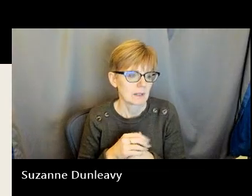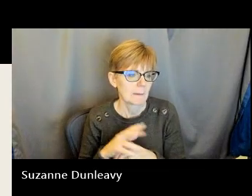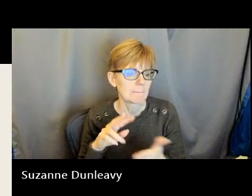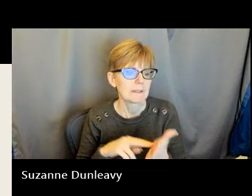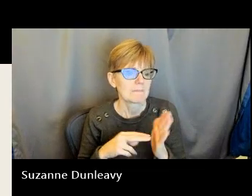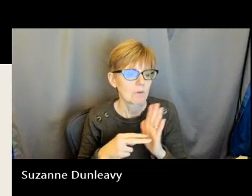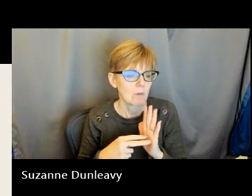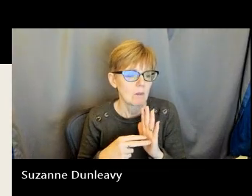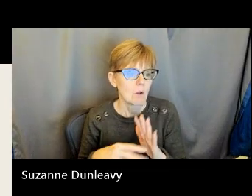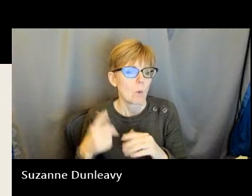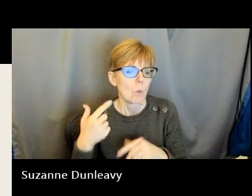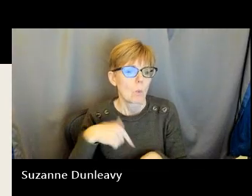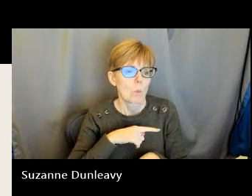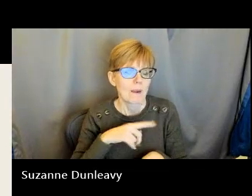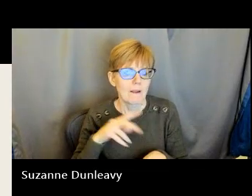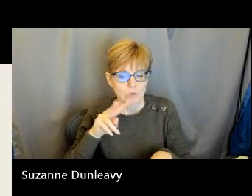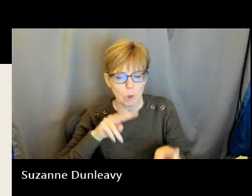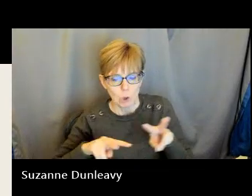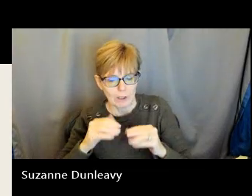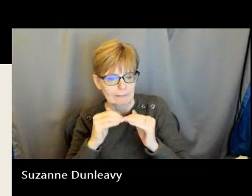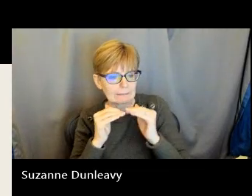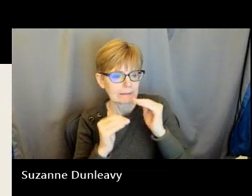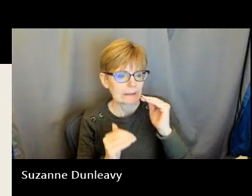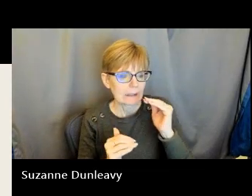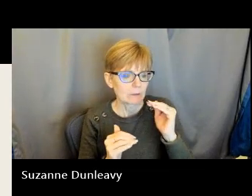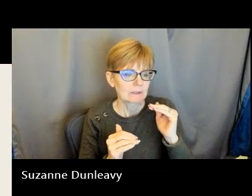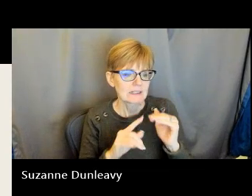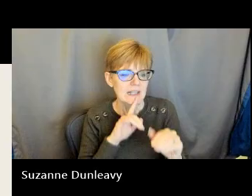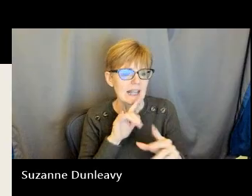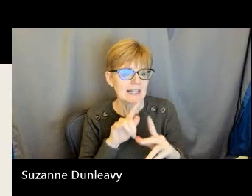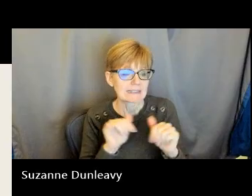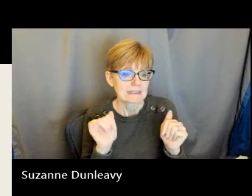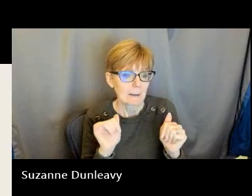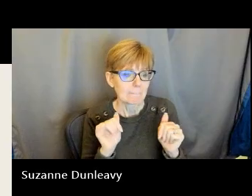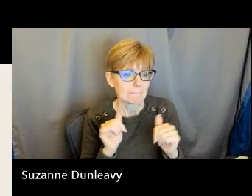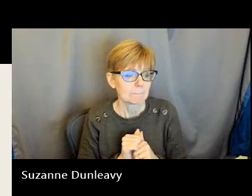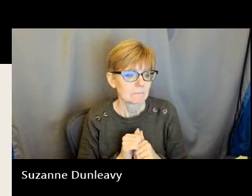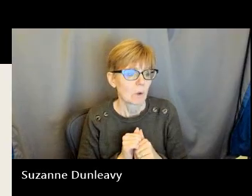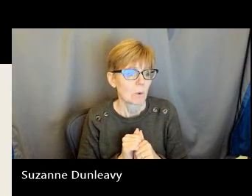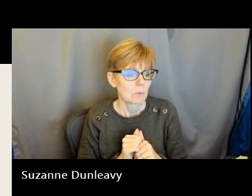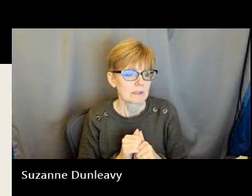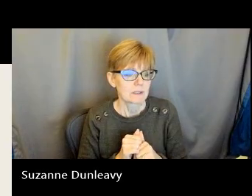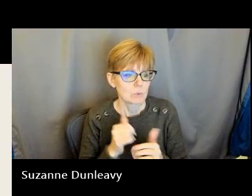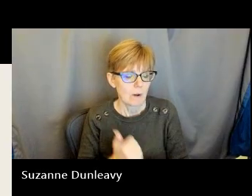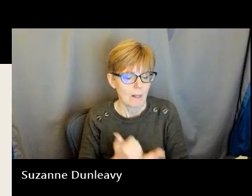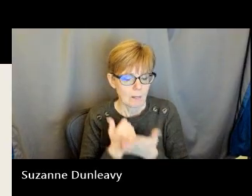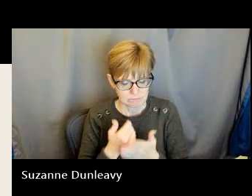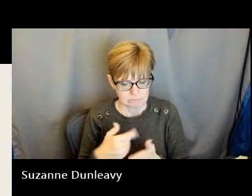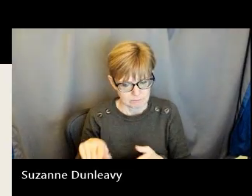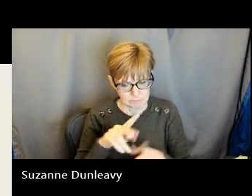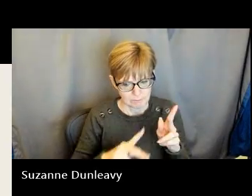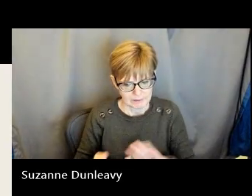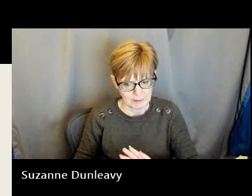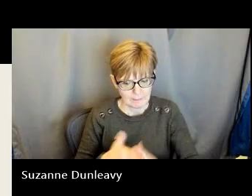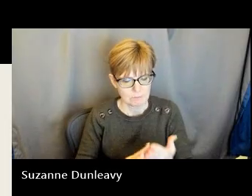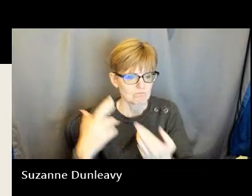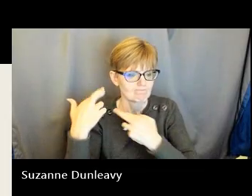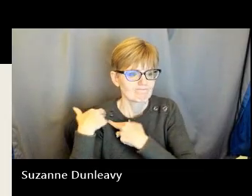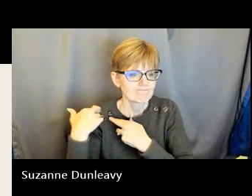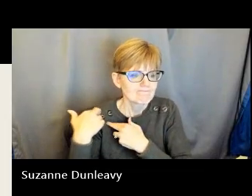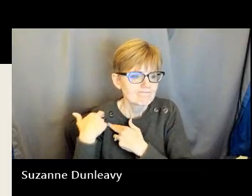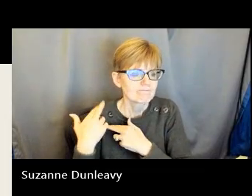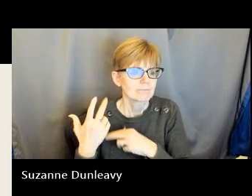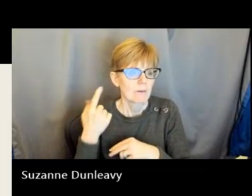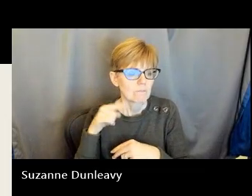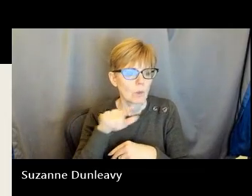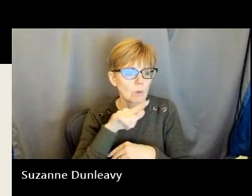own needs. So we have to co-design interventions with communities. We have to compensate our community partners equitably. We have to